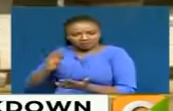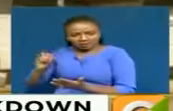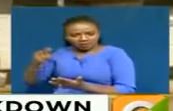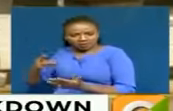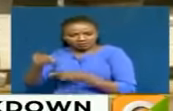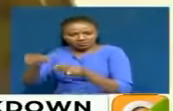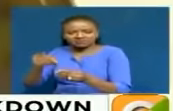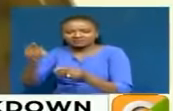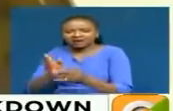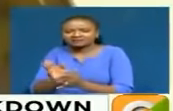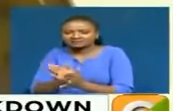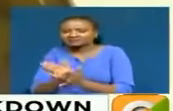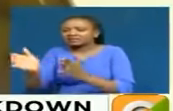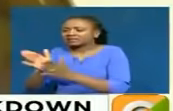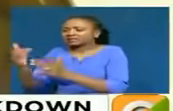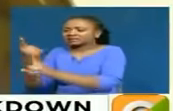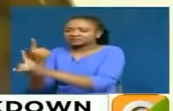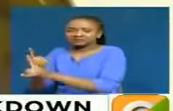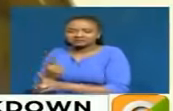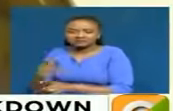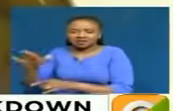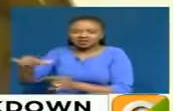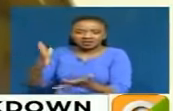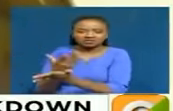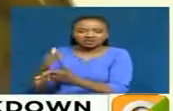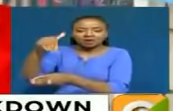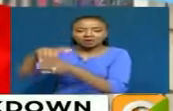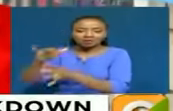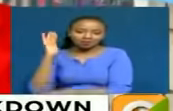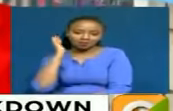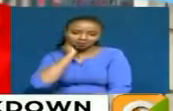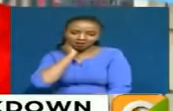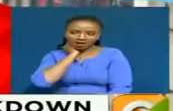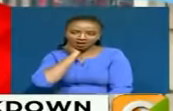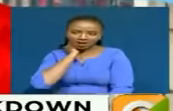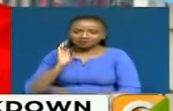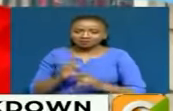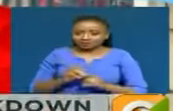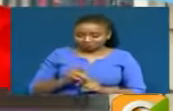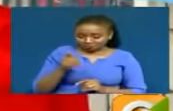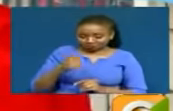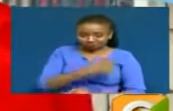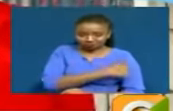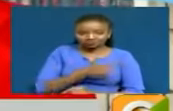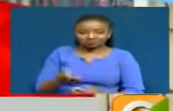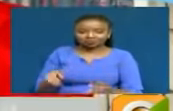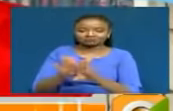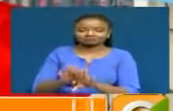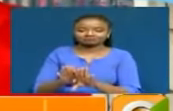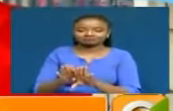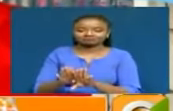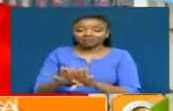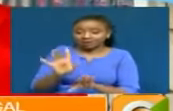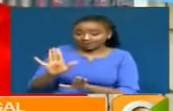to other unauthorized premises in Murang'a in unclear circumstances. We are closing the hospital